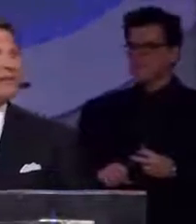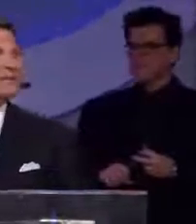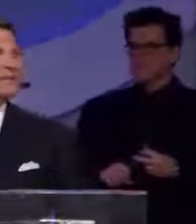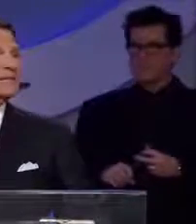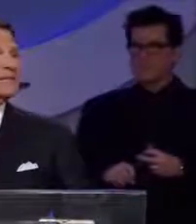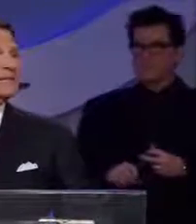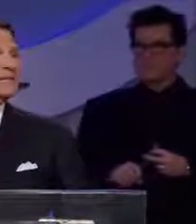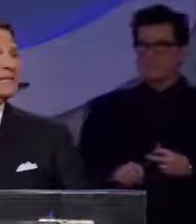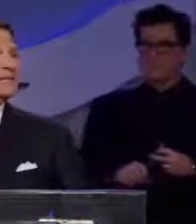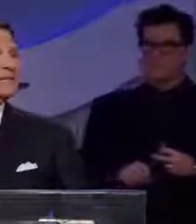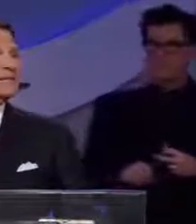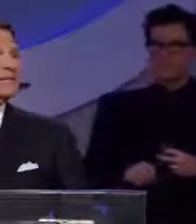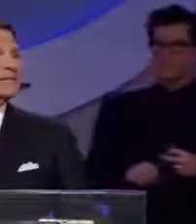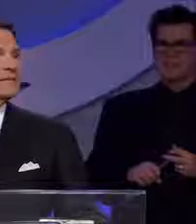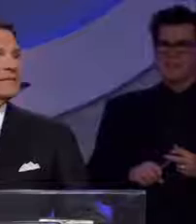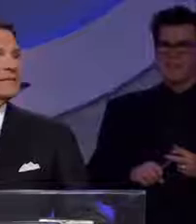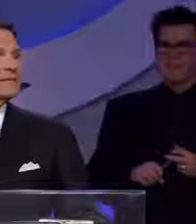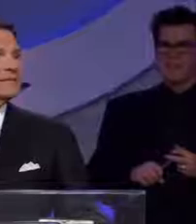Yes. Say it.